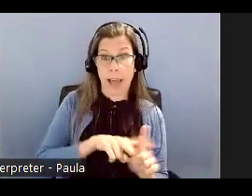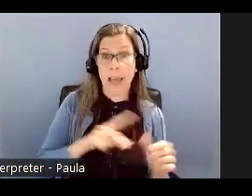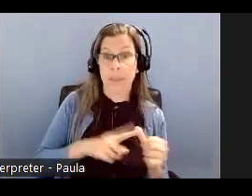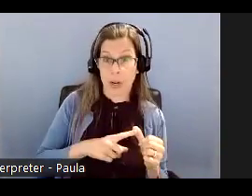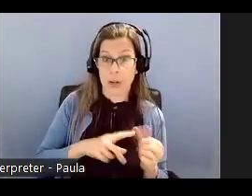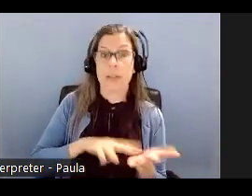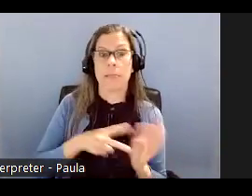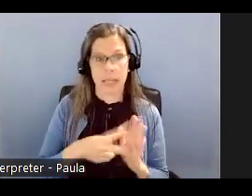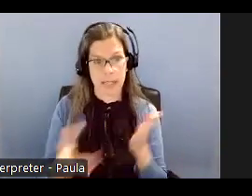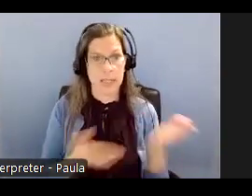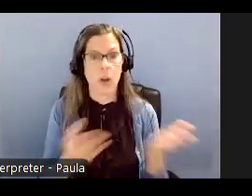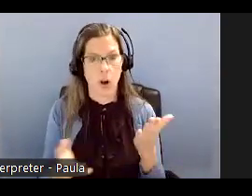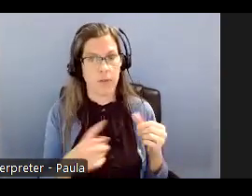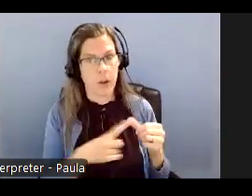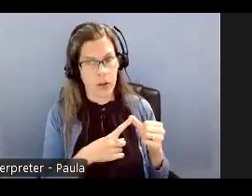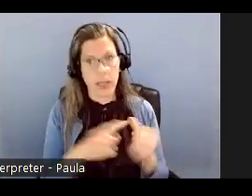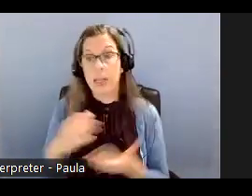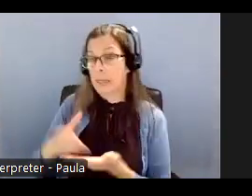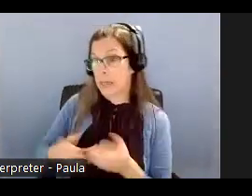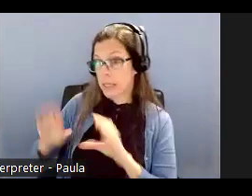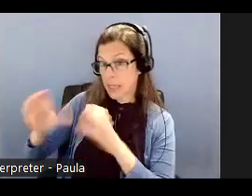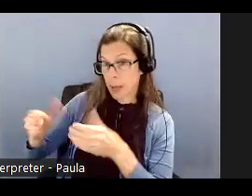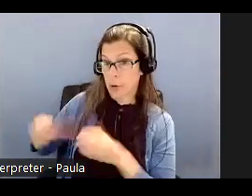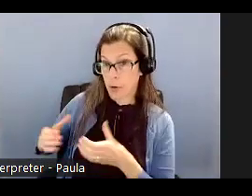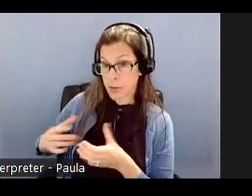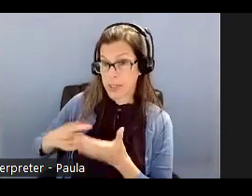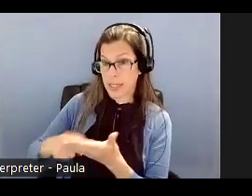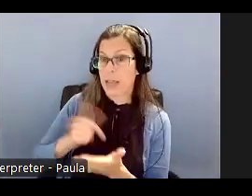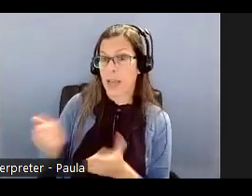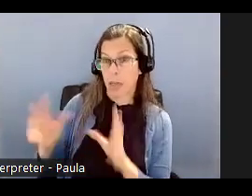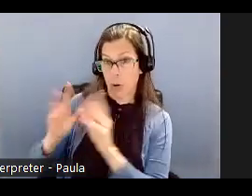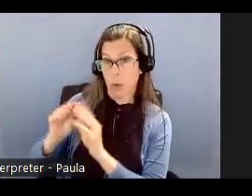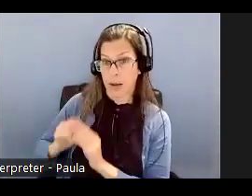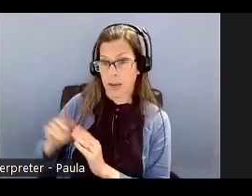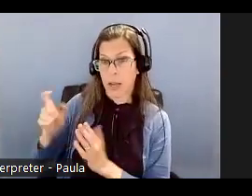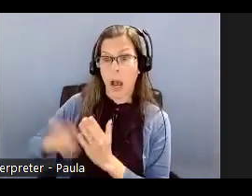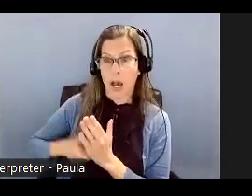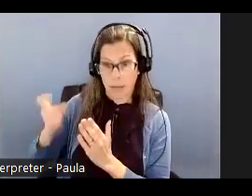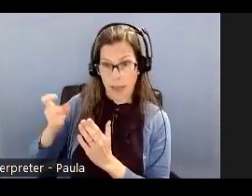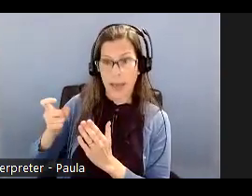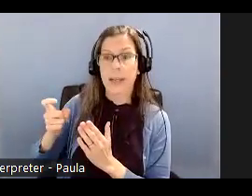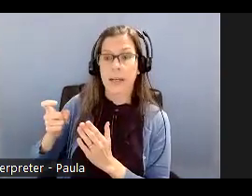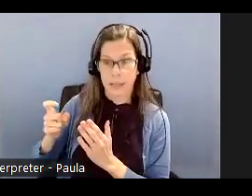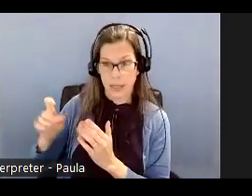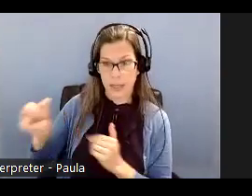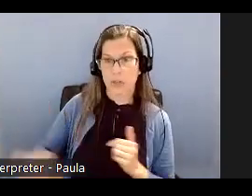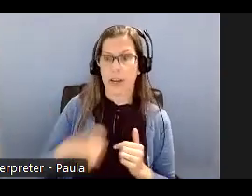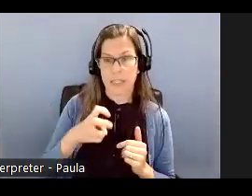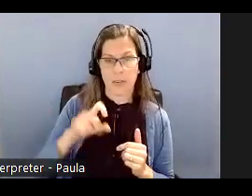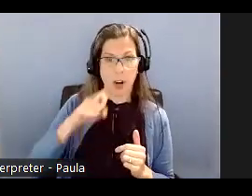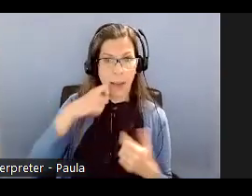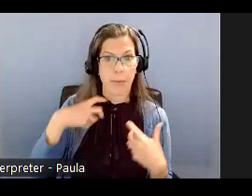are some populations that we have discussed in our other webinars that will automatically transfer to Apple Health